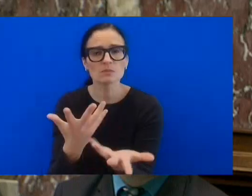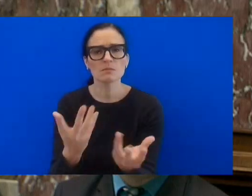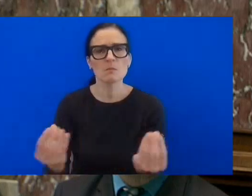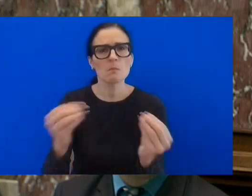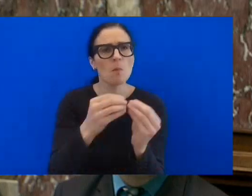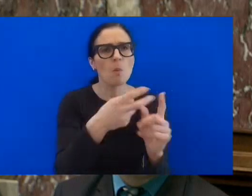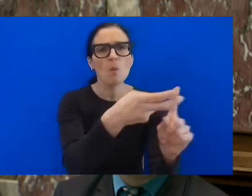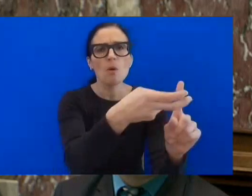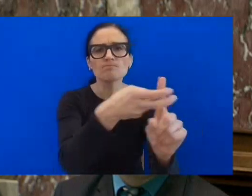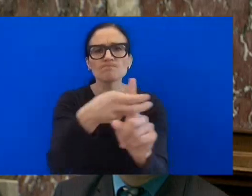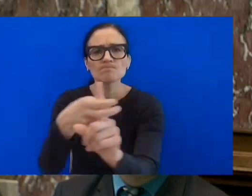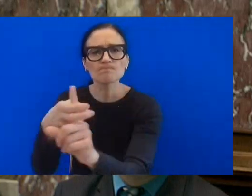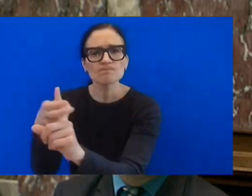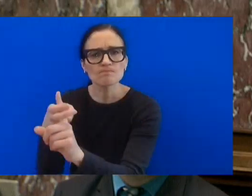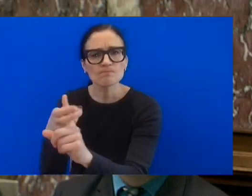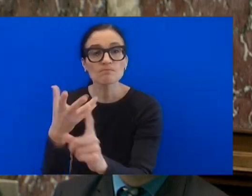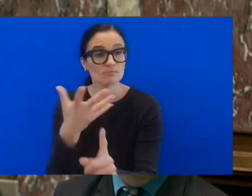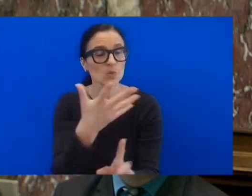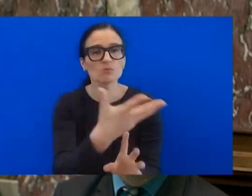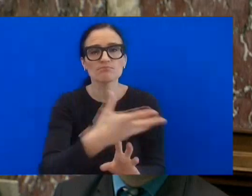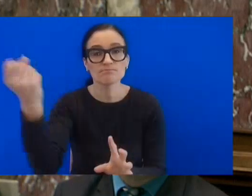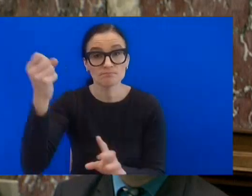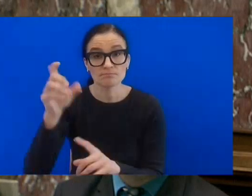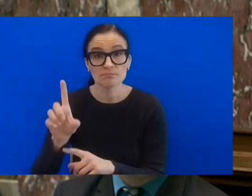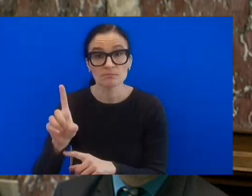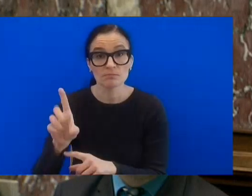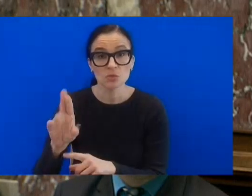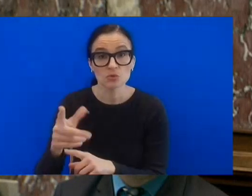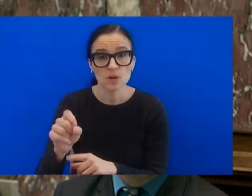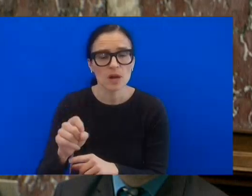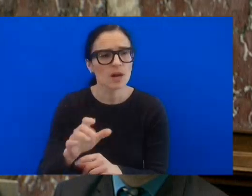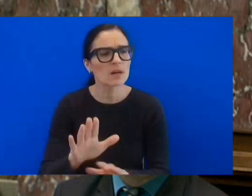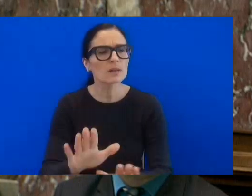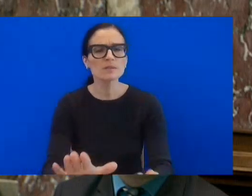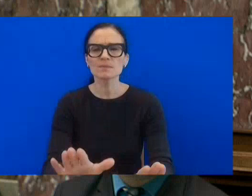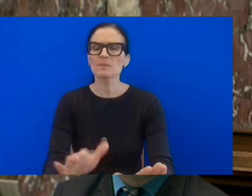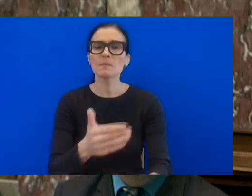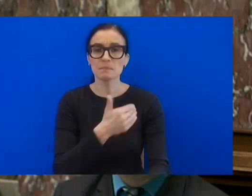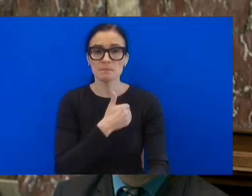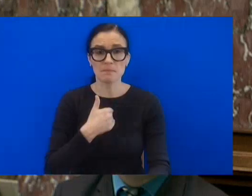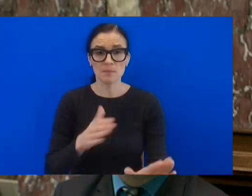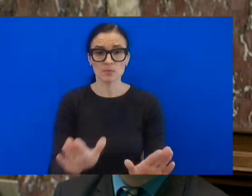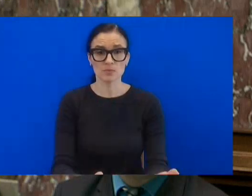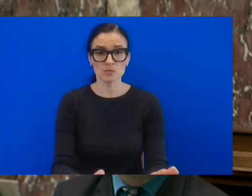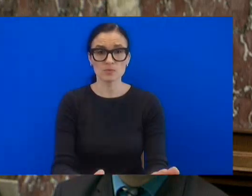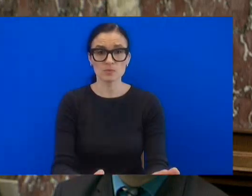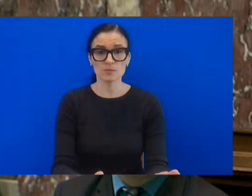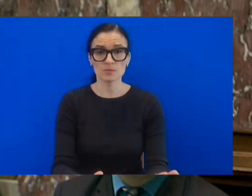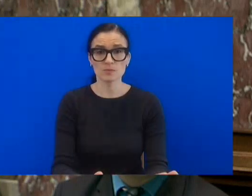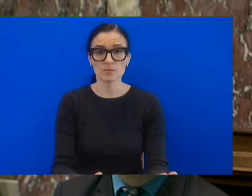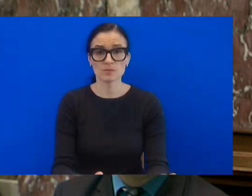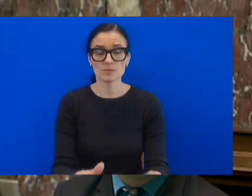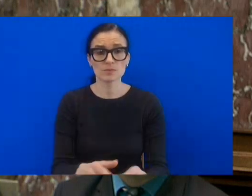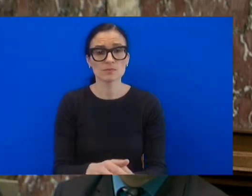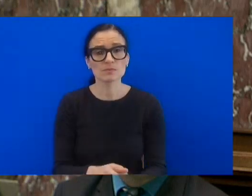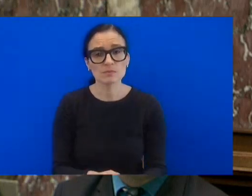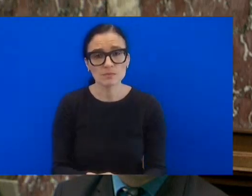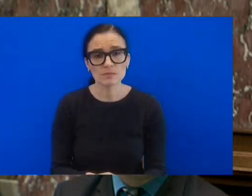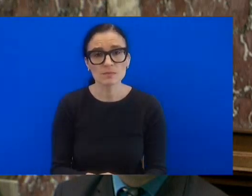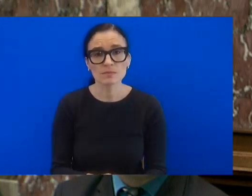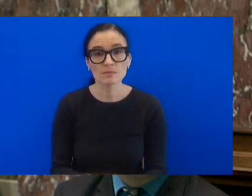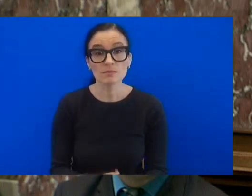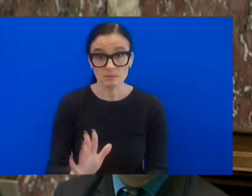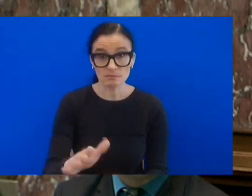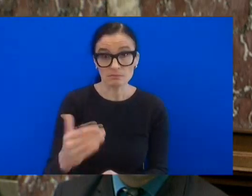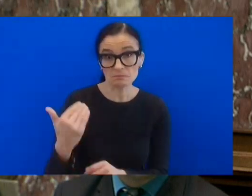enforcement. Just this Let's past hear the answer, October, please. just this past October, RCMP federal